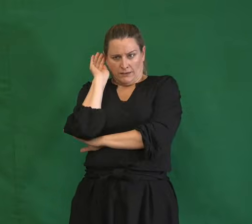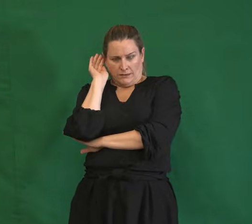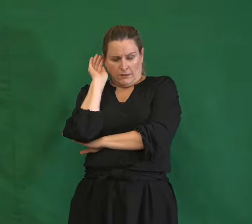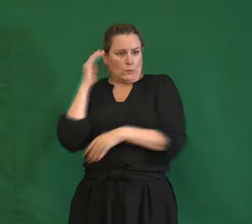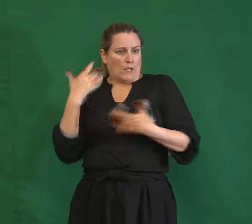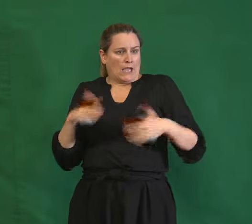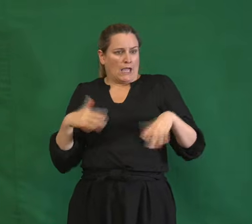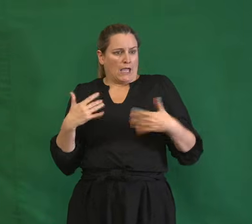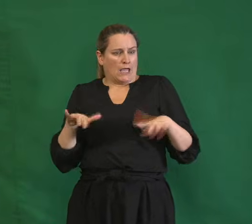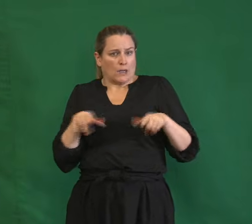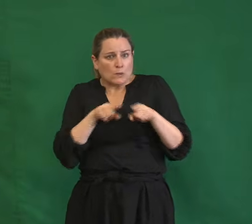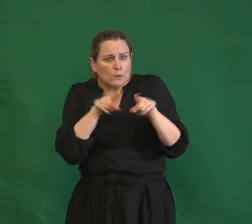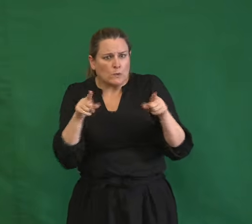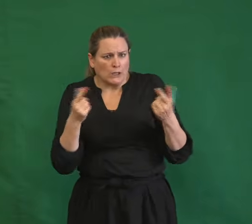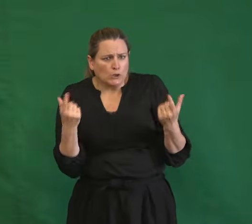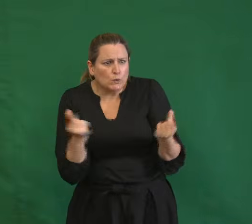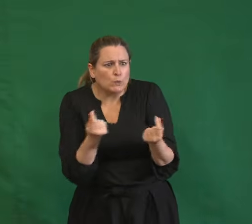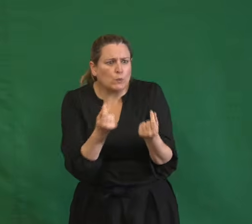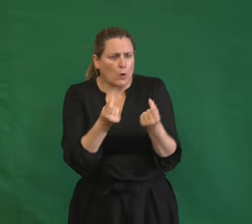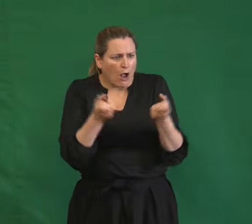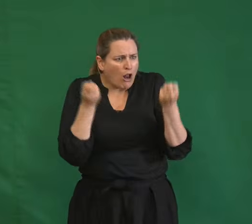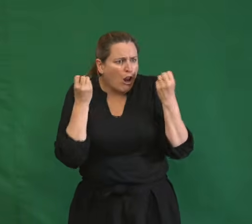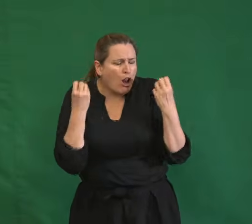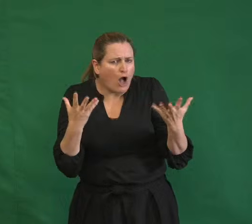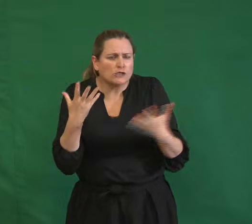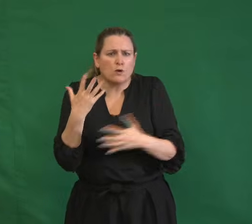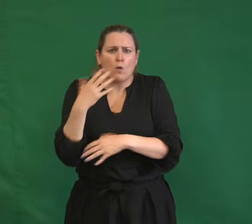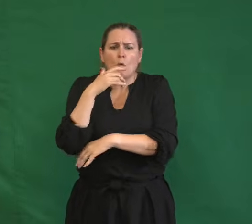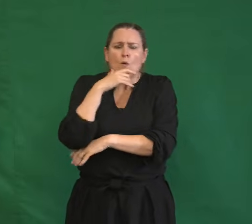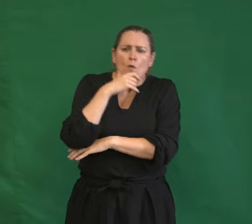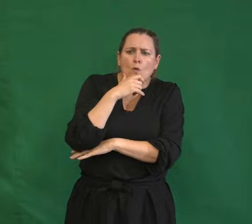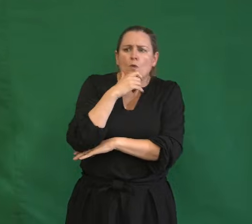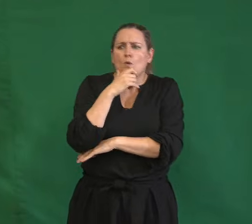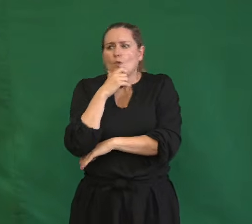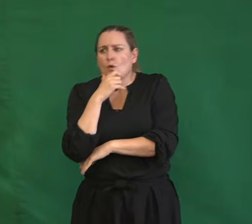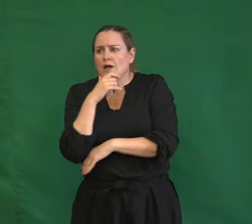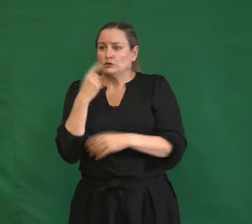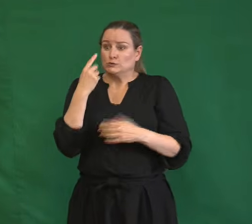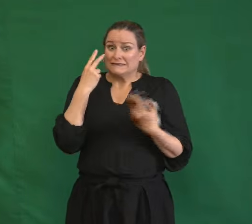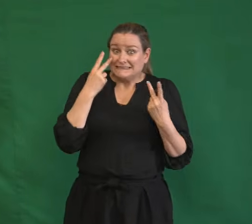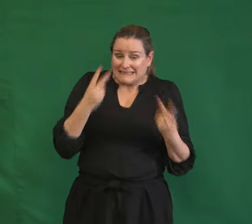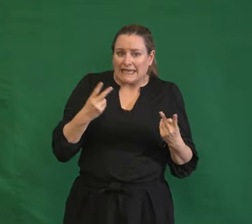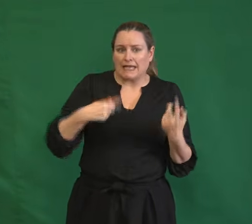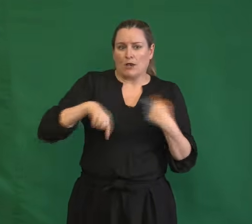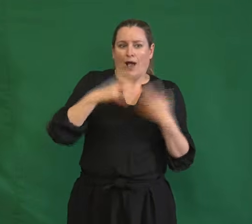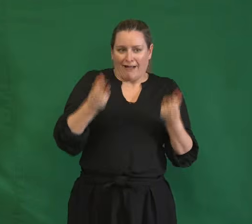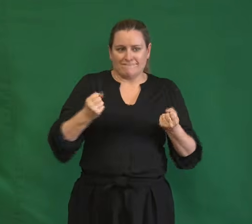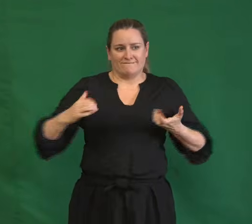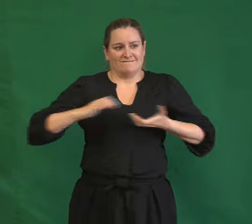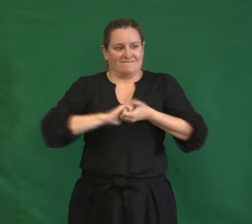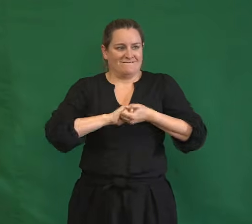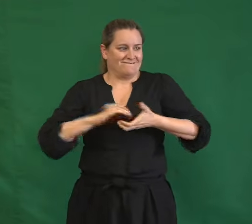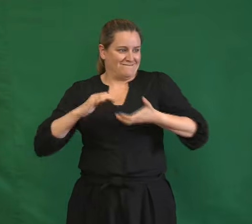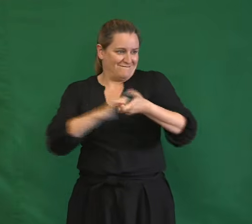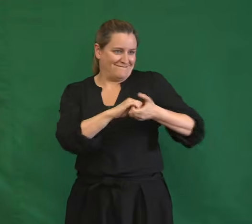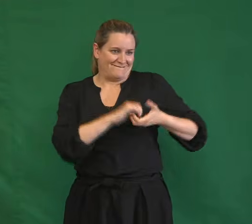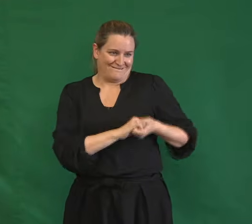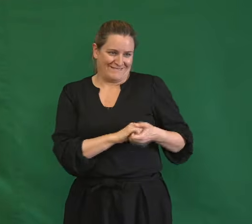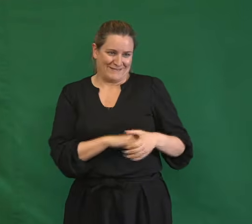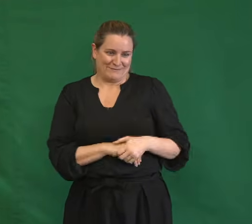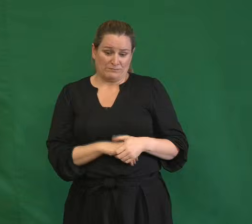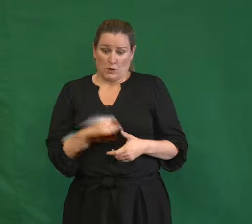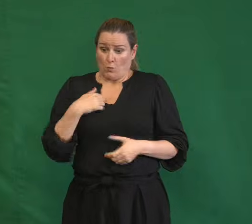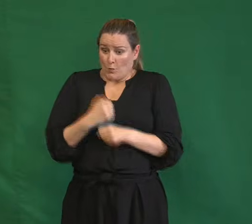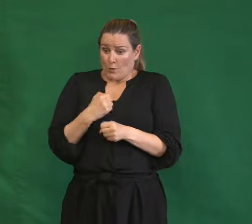an infrastructure and that we are doing with our collaborating partners. Work that is taking place at